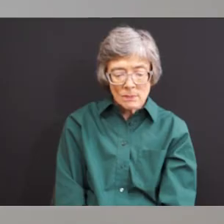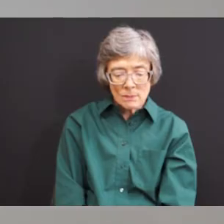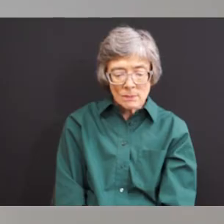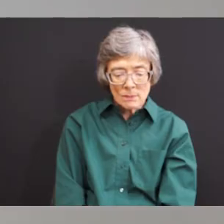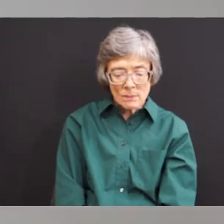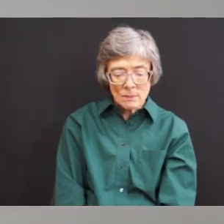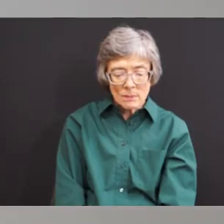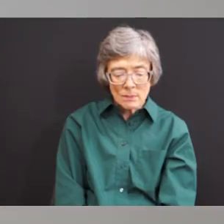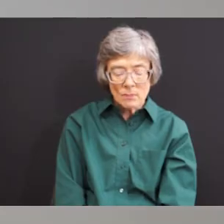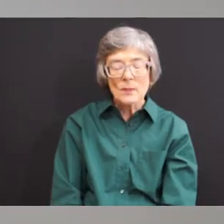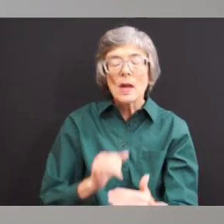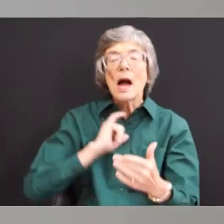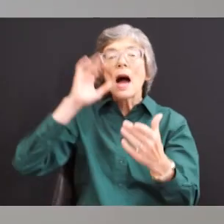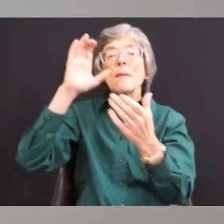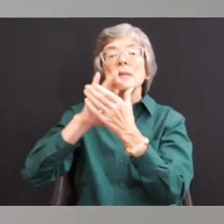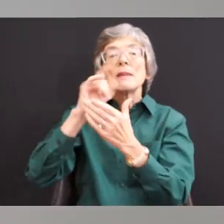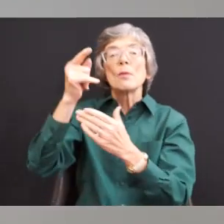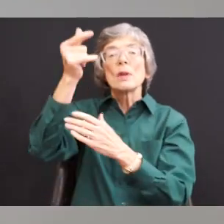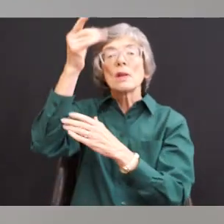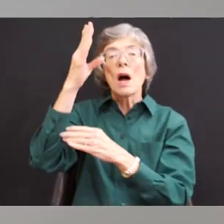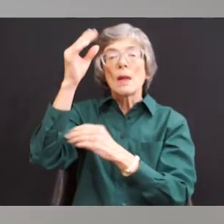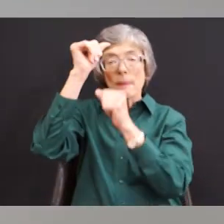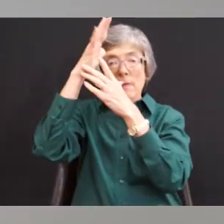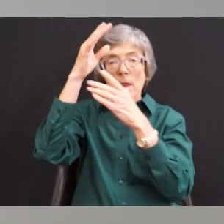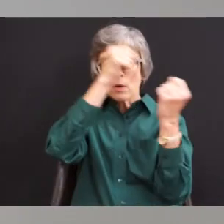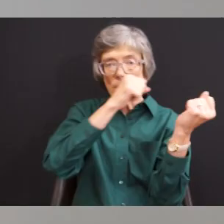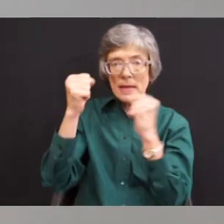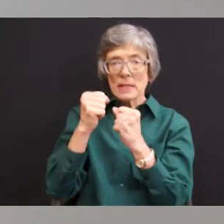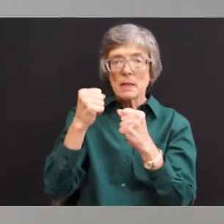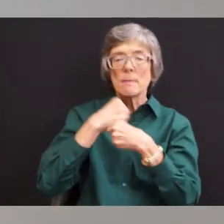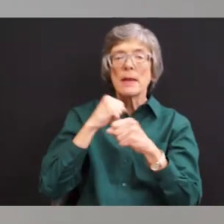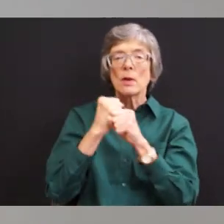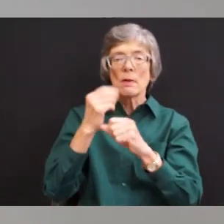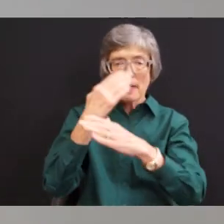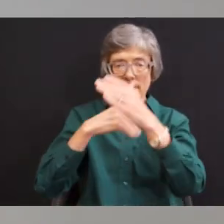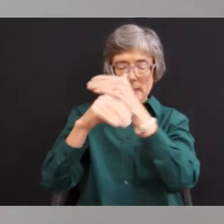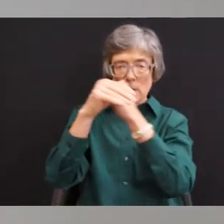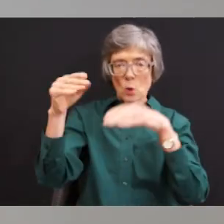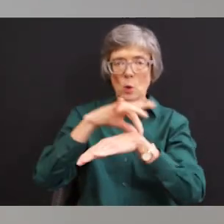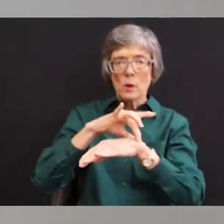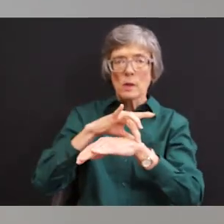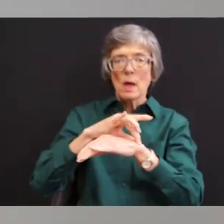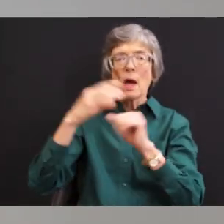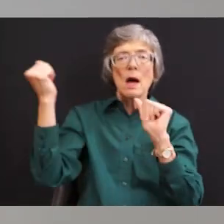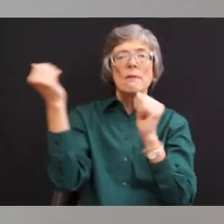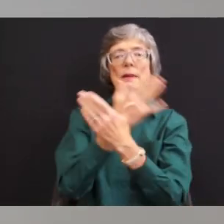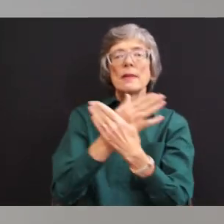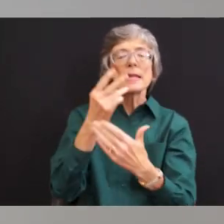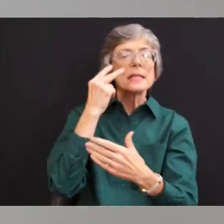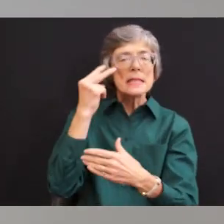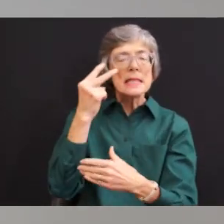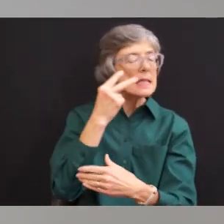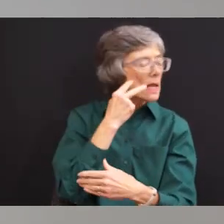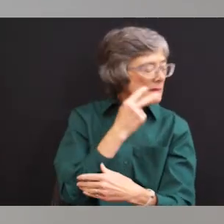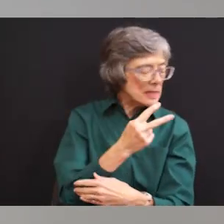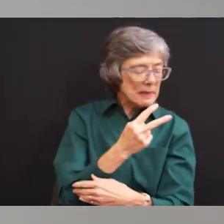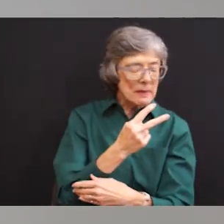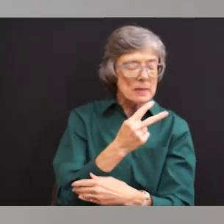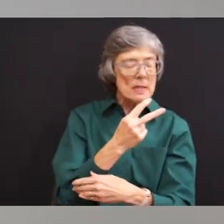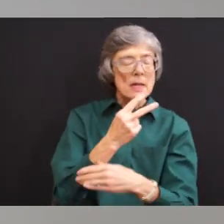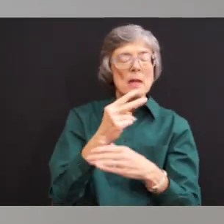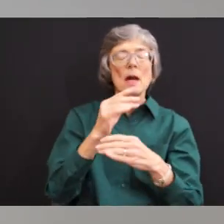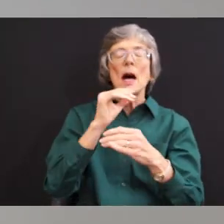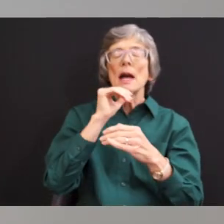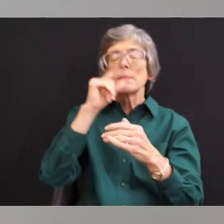I believe in one God, the Father, the Almighty, maker of heaven and earth, of all things visible and invisible.